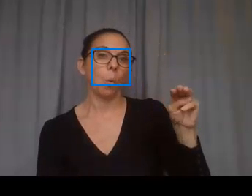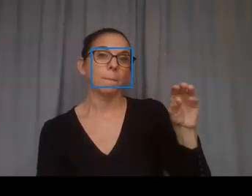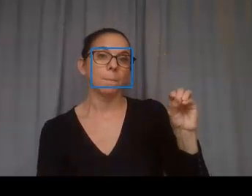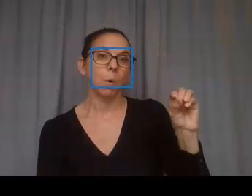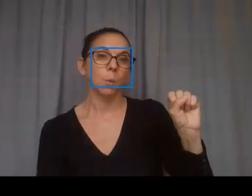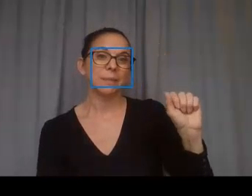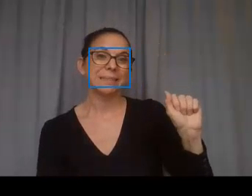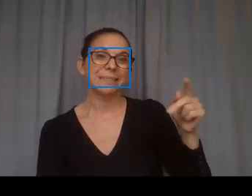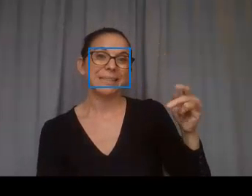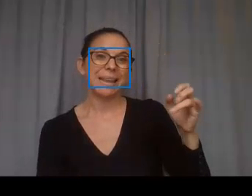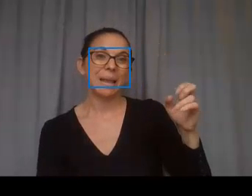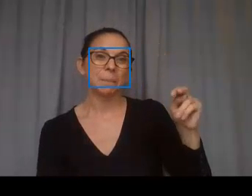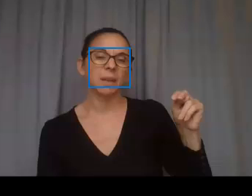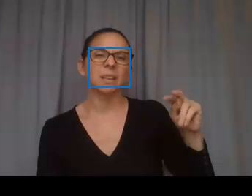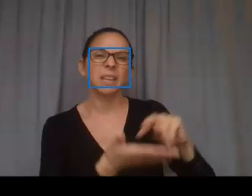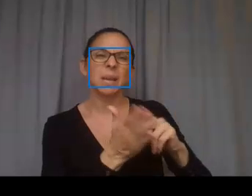man.